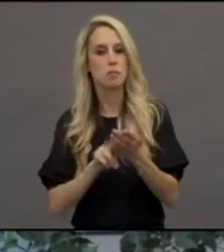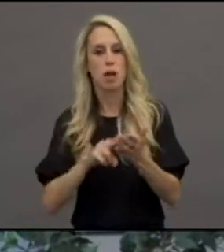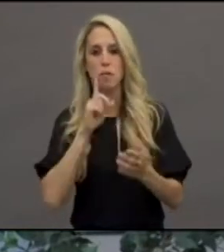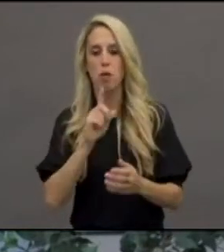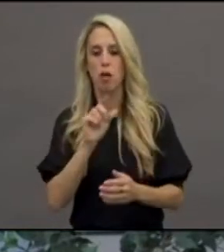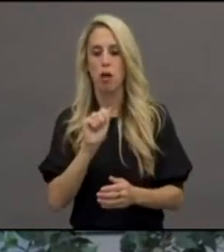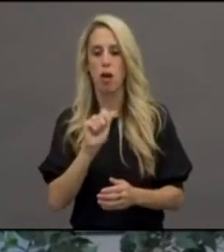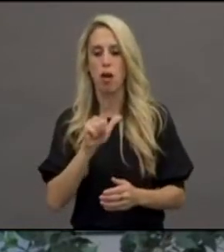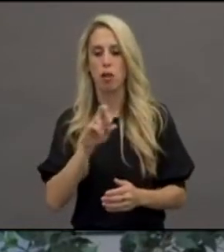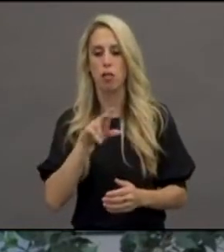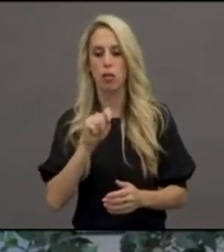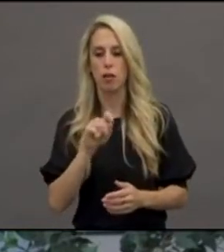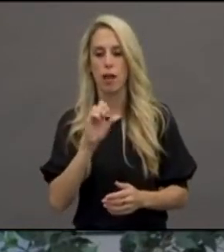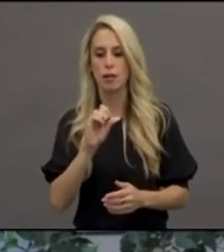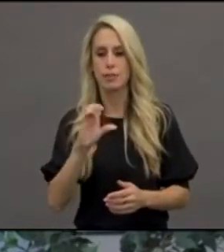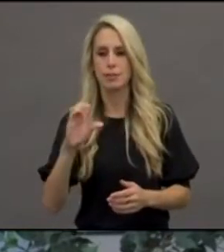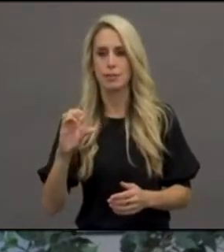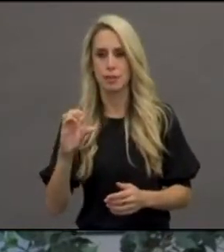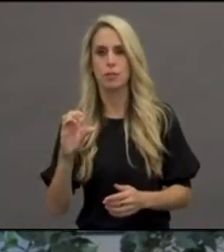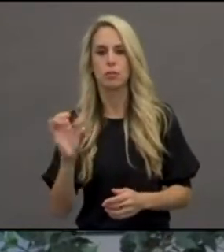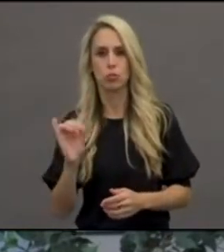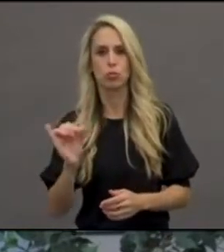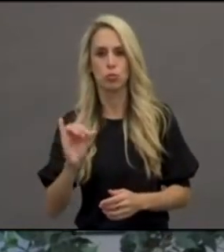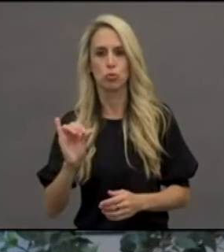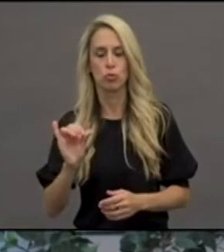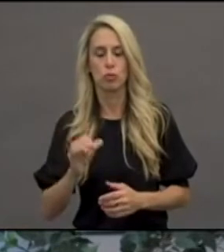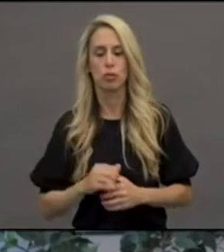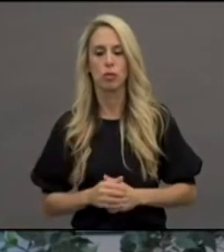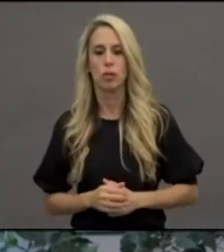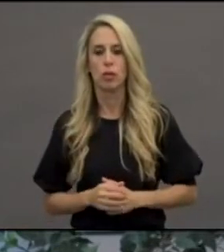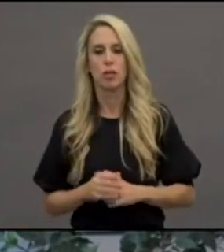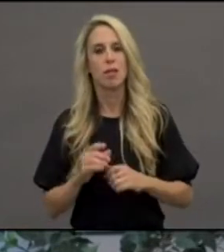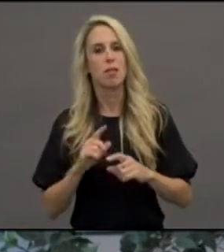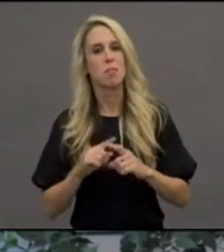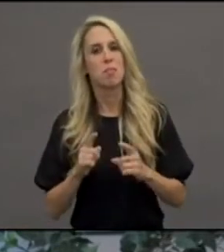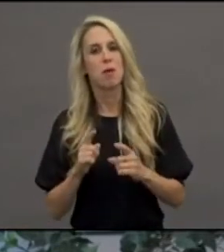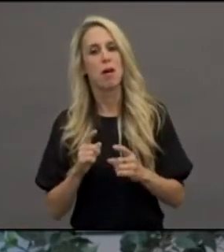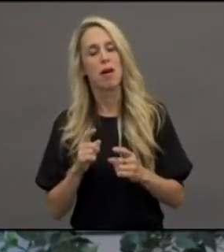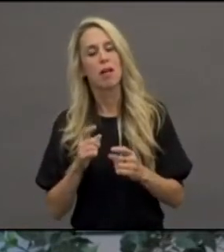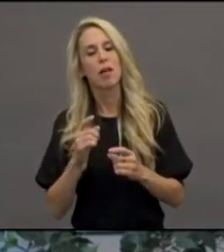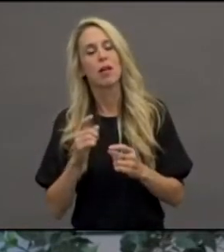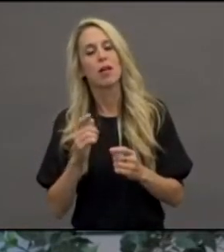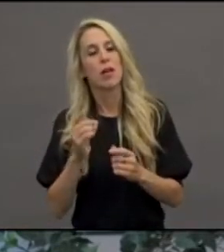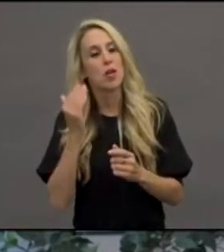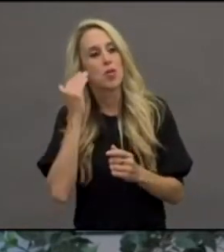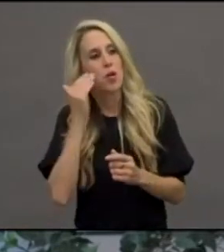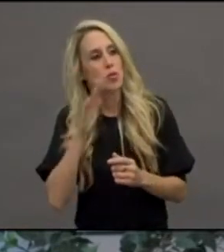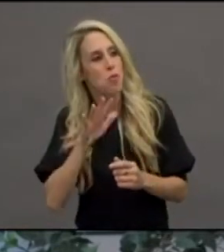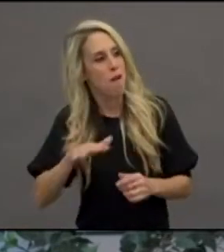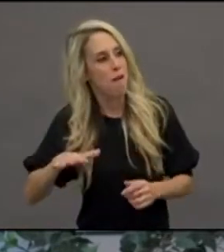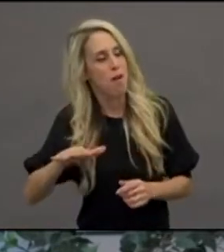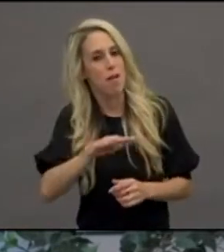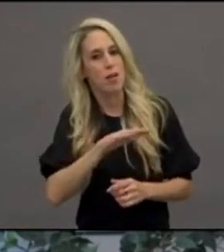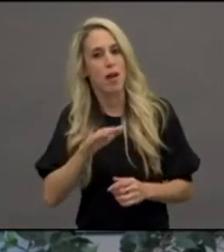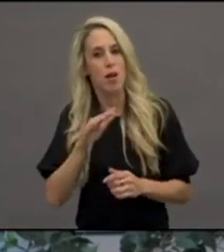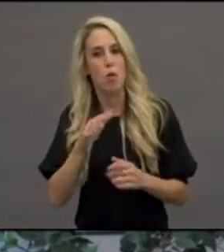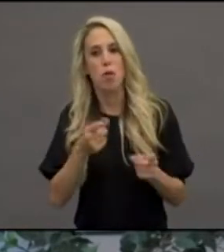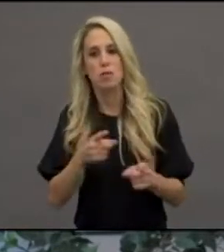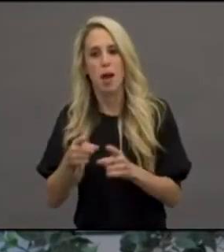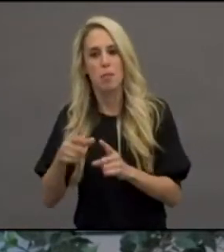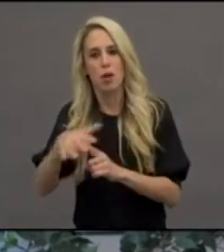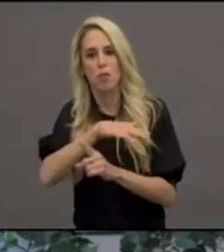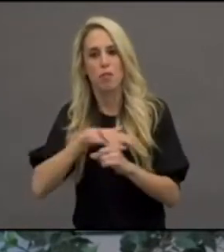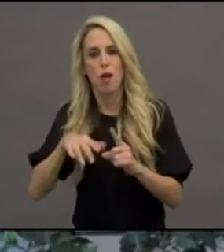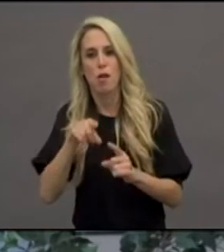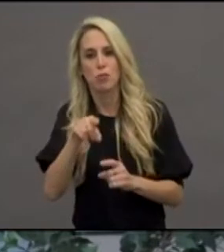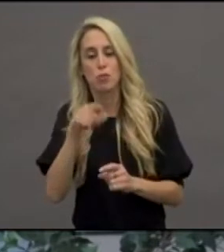Alert SEC as well. But what we want you to do is be aware of your surroundings. Know what's happening around you, because